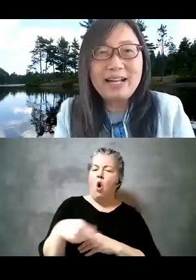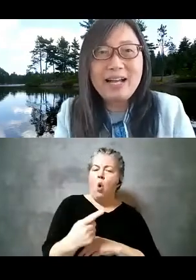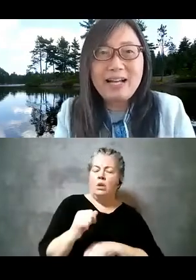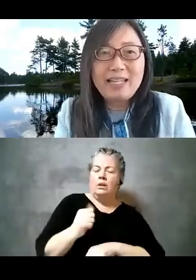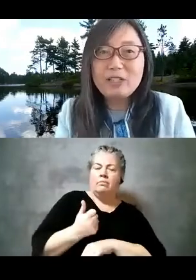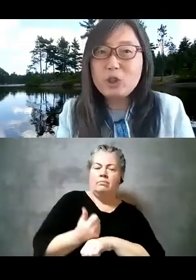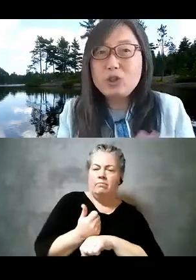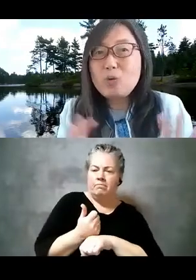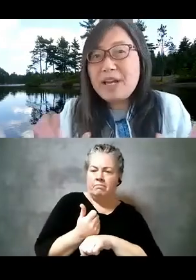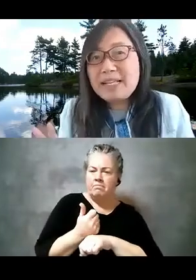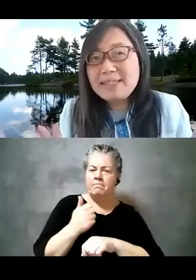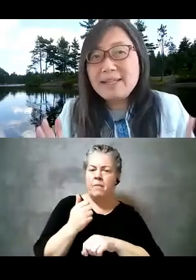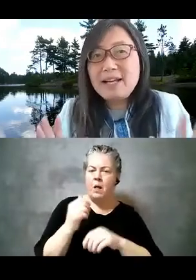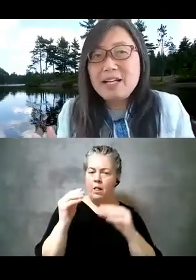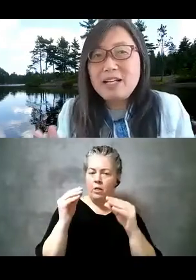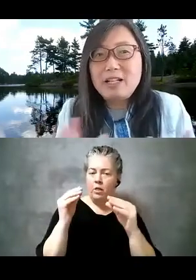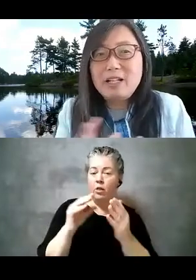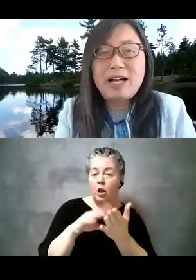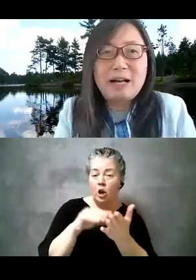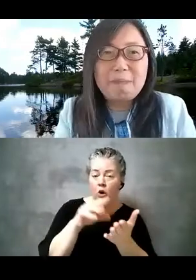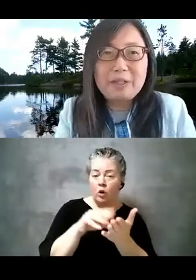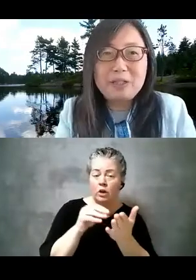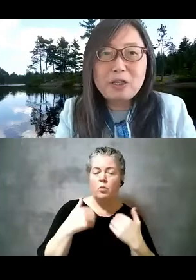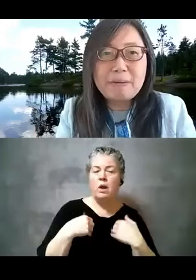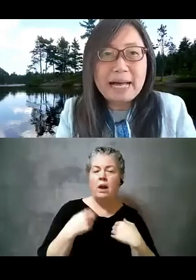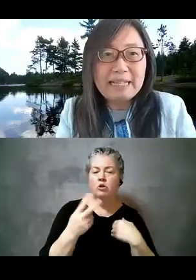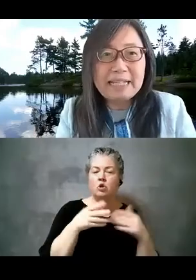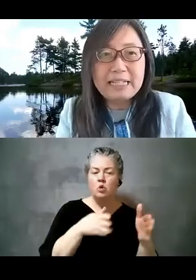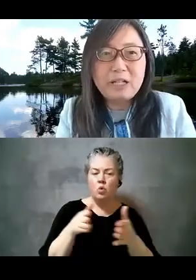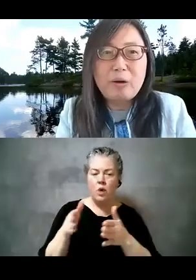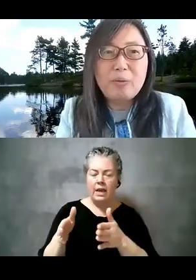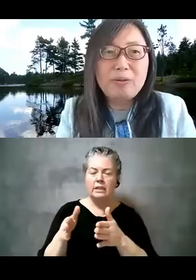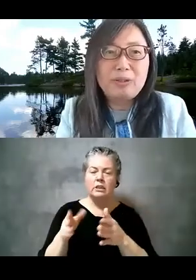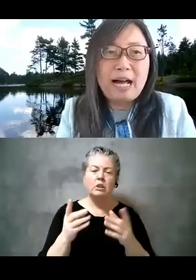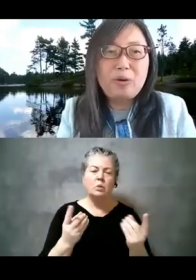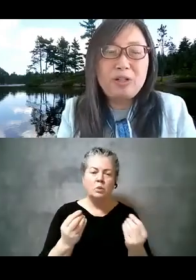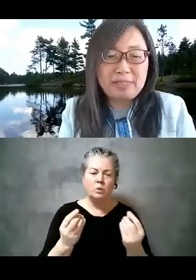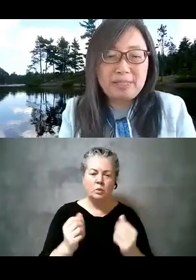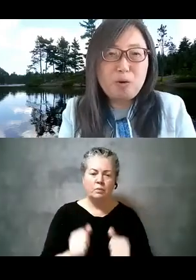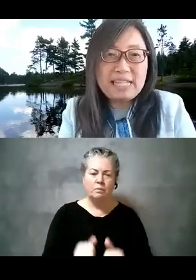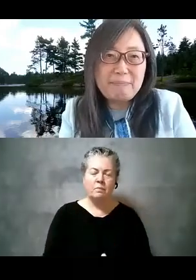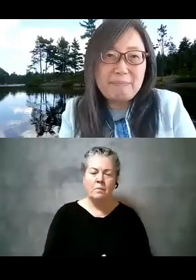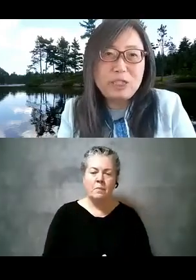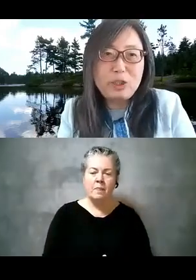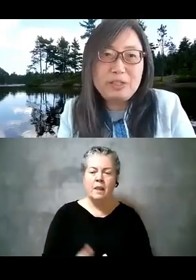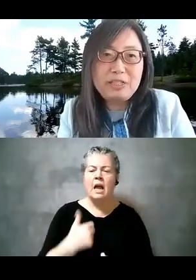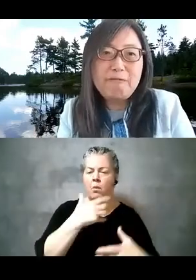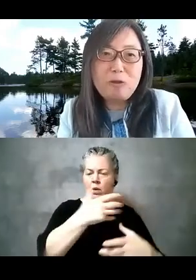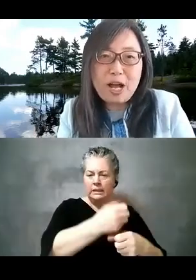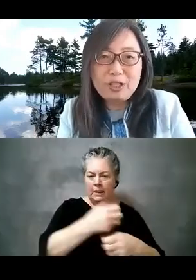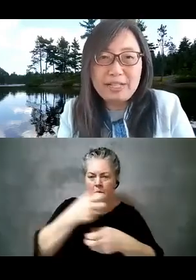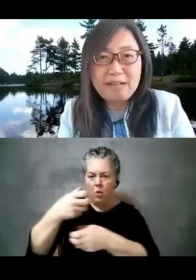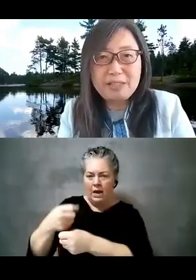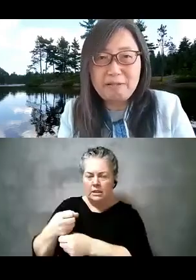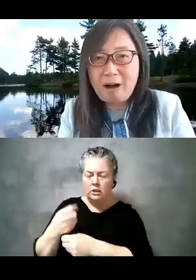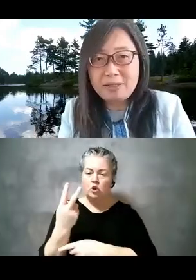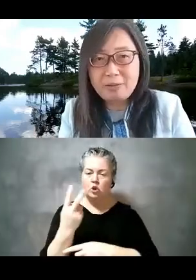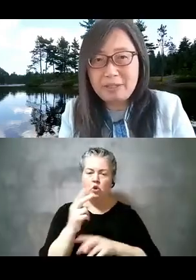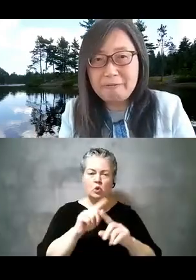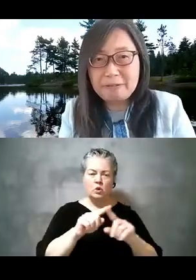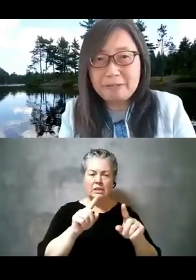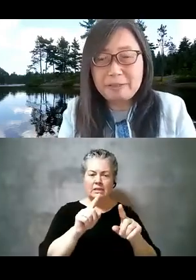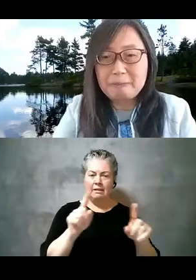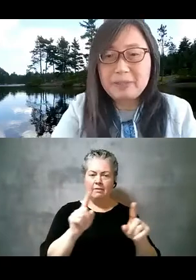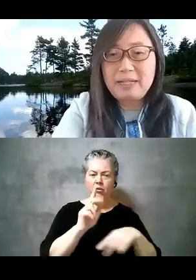learning, there are two ways to go about it. I will summarize them as two different rationales of